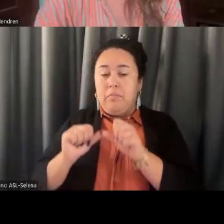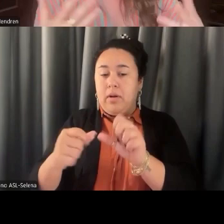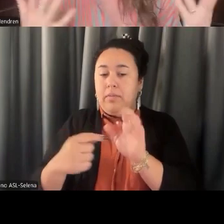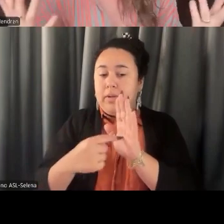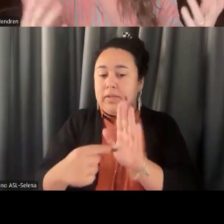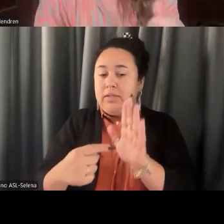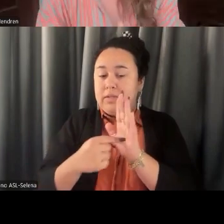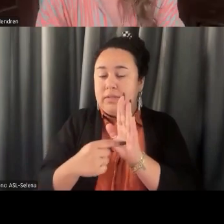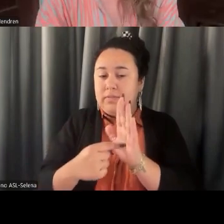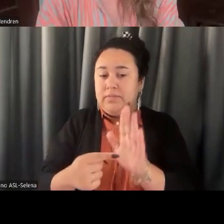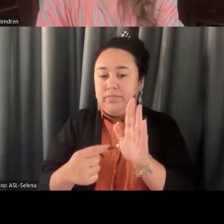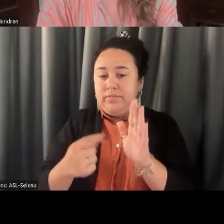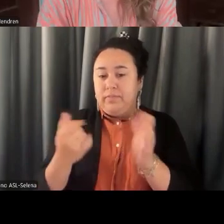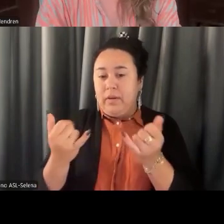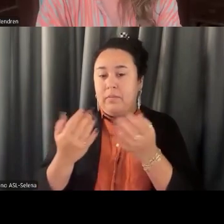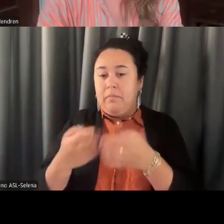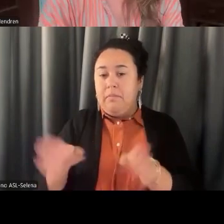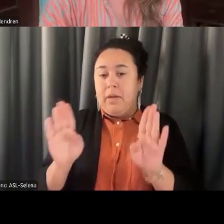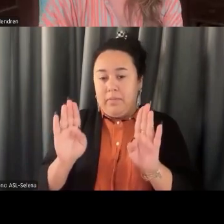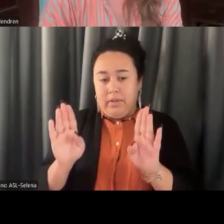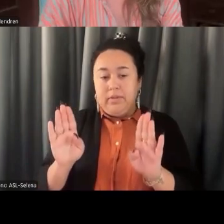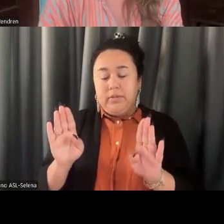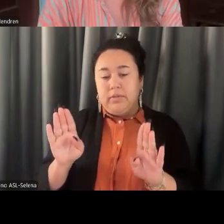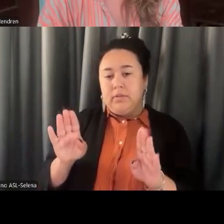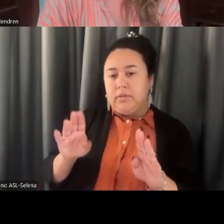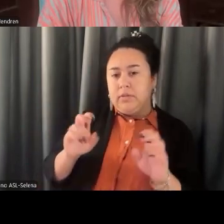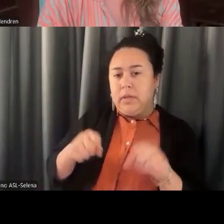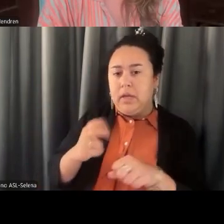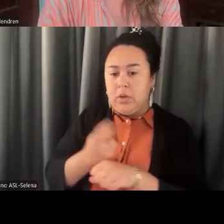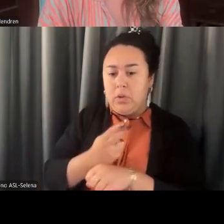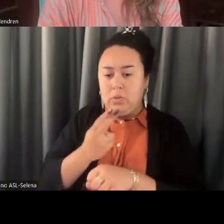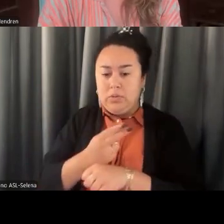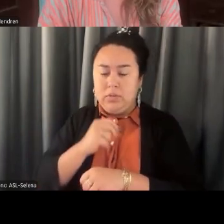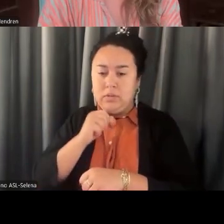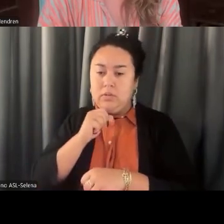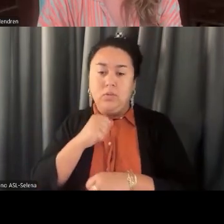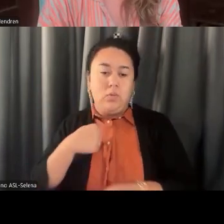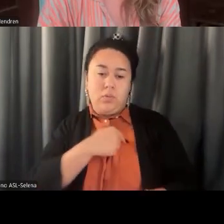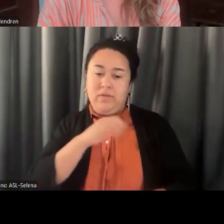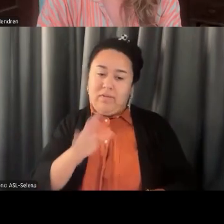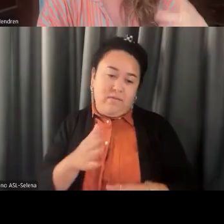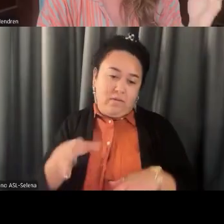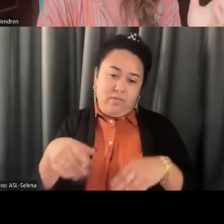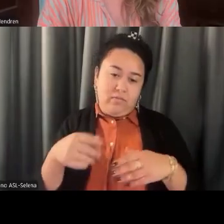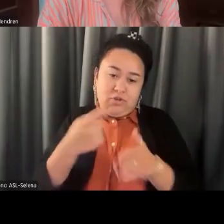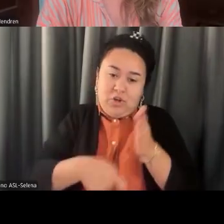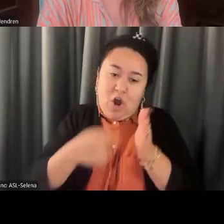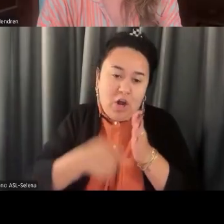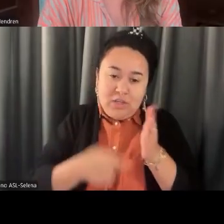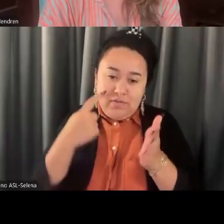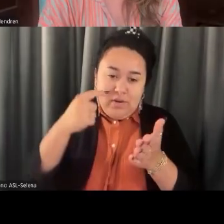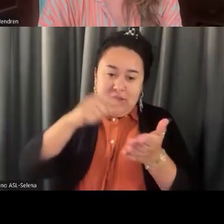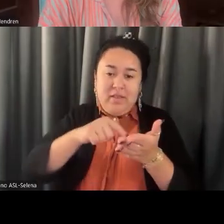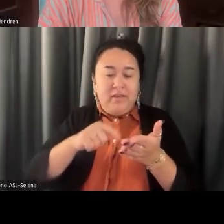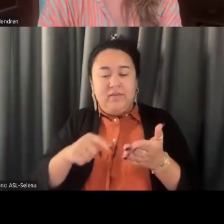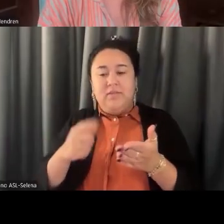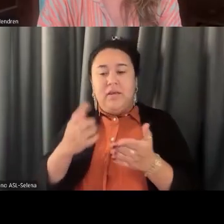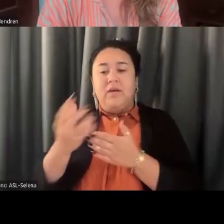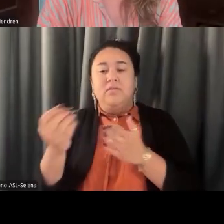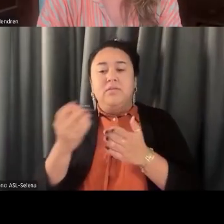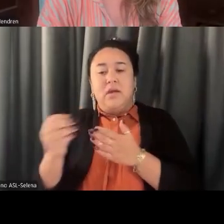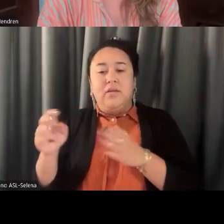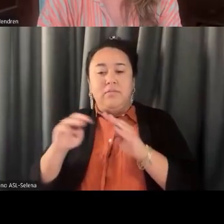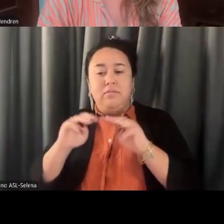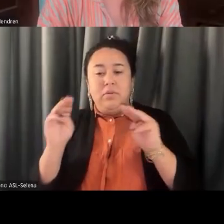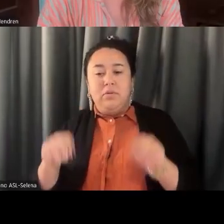that is in the public domain. It's not we've never made a fee for this outside of museum